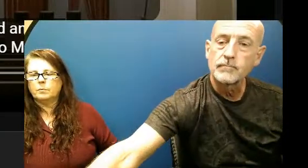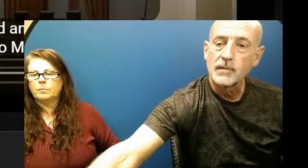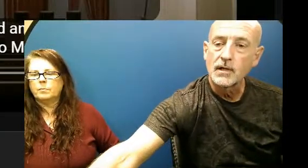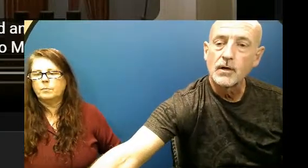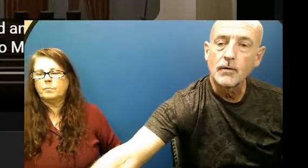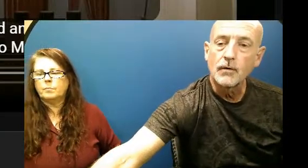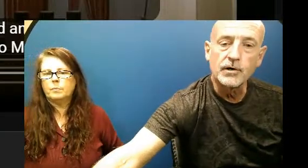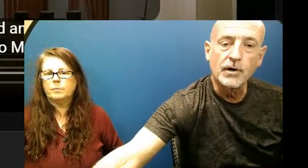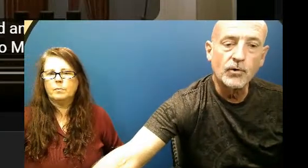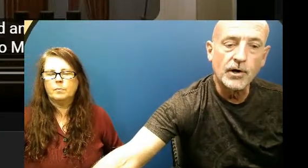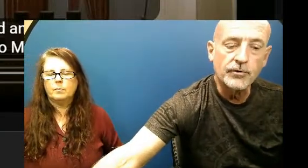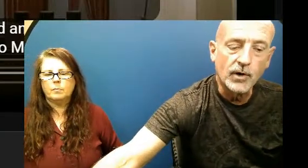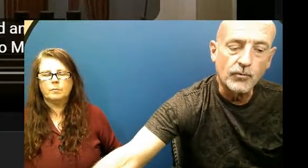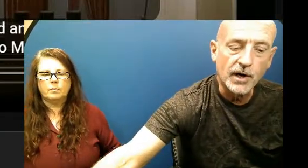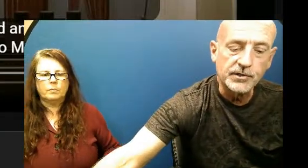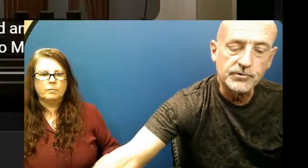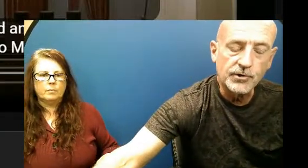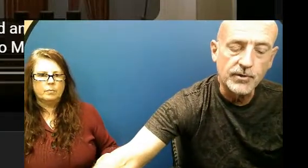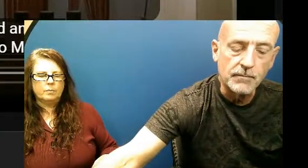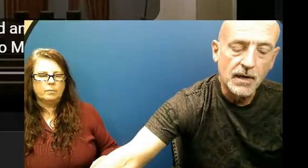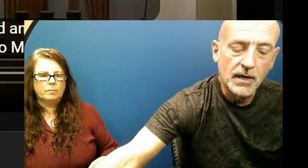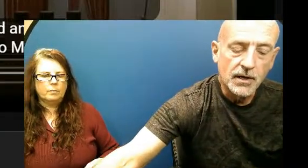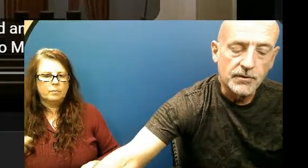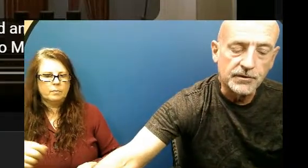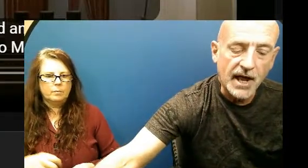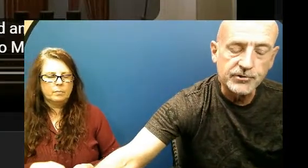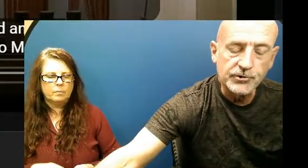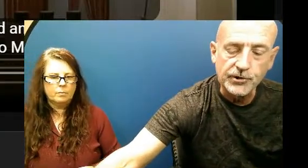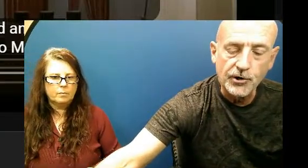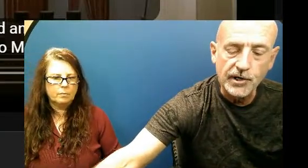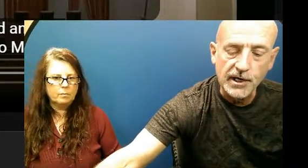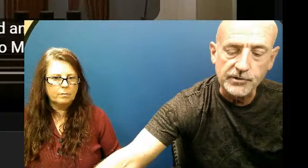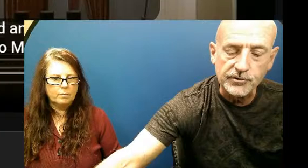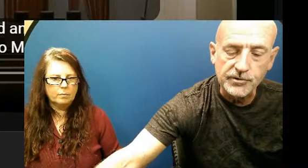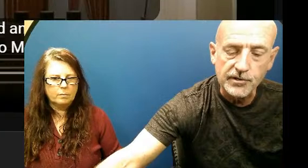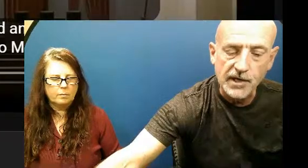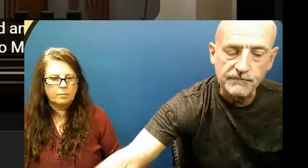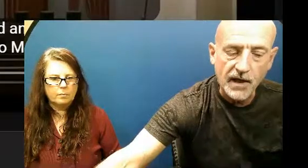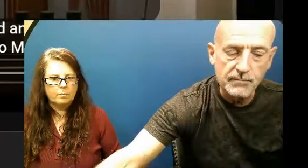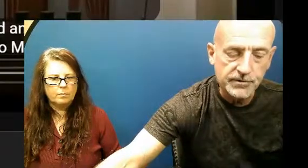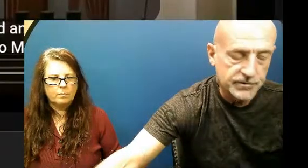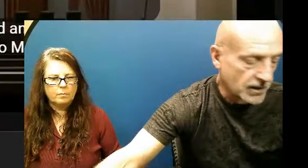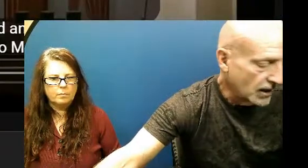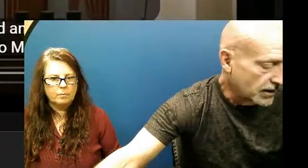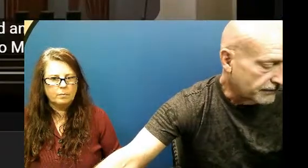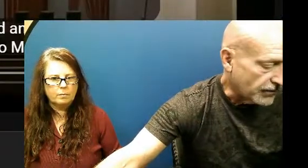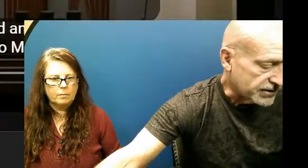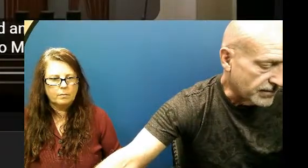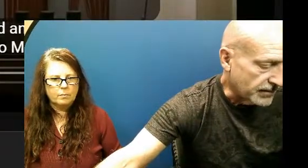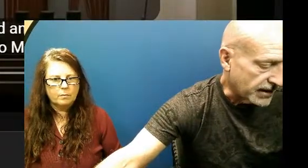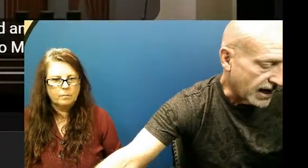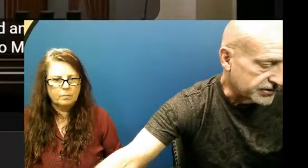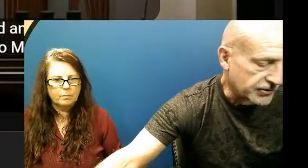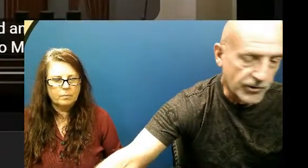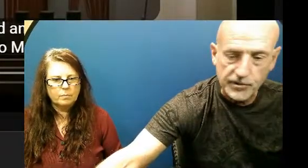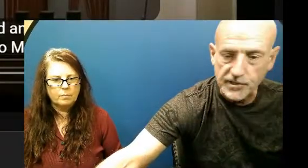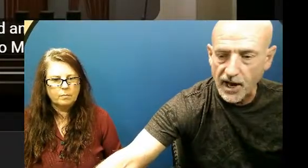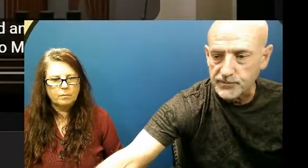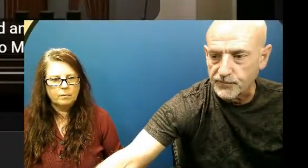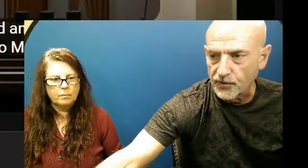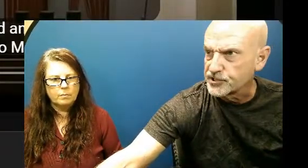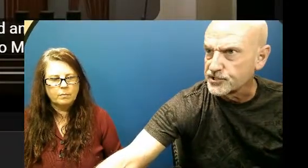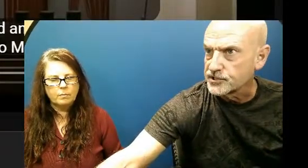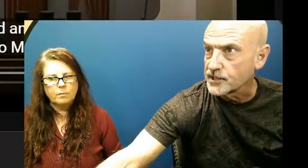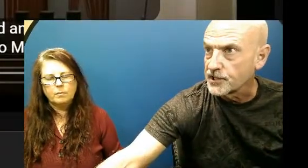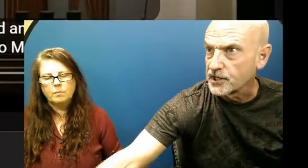Is able to exercise. One other quick question. So the national security interest, there's a famous First Amendment case, New York